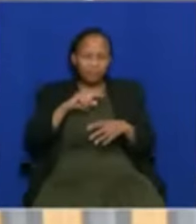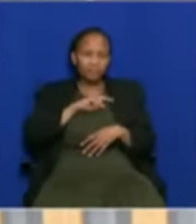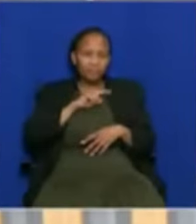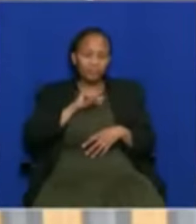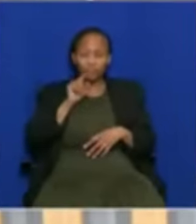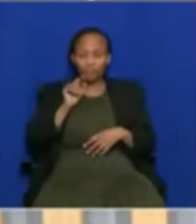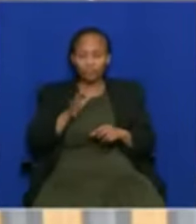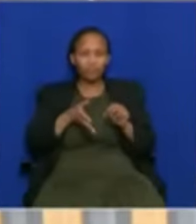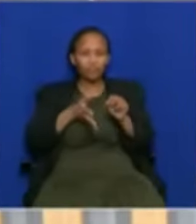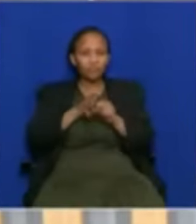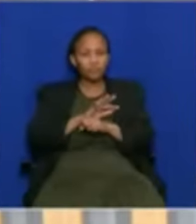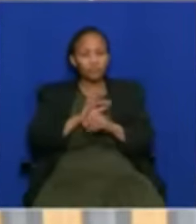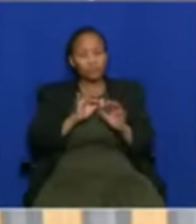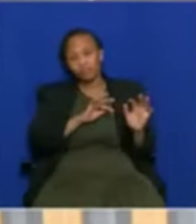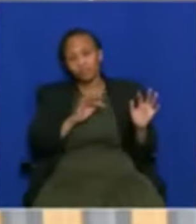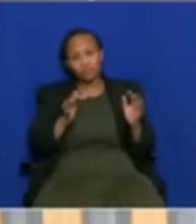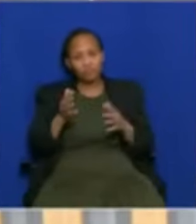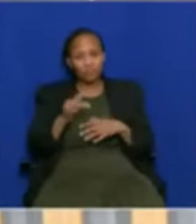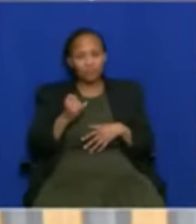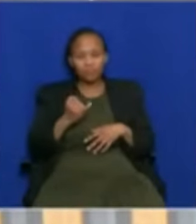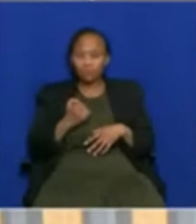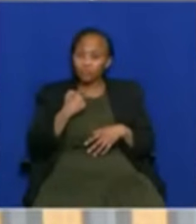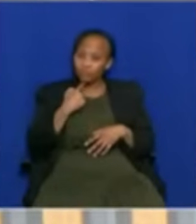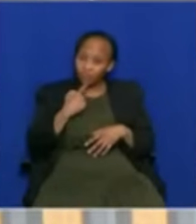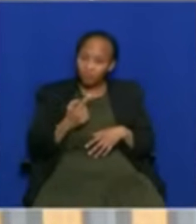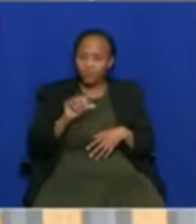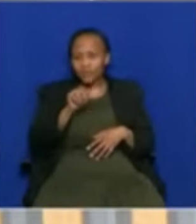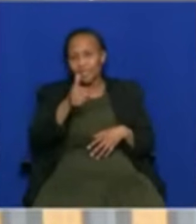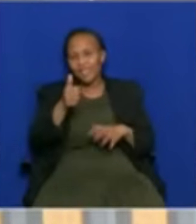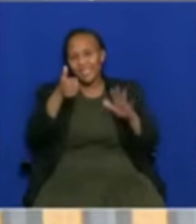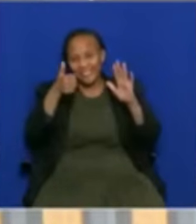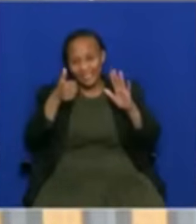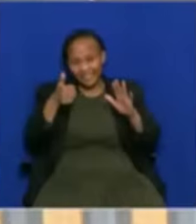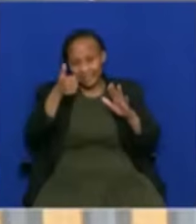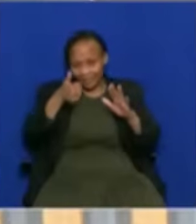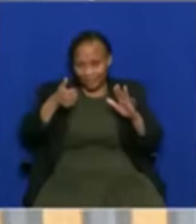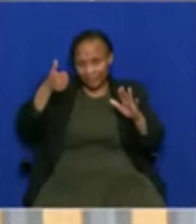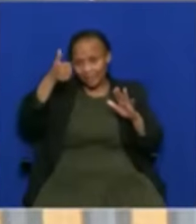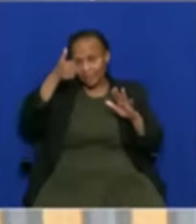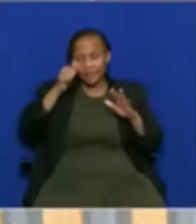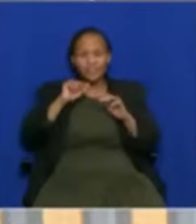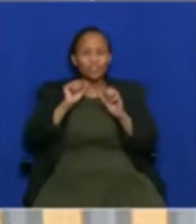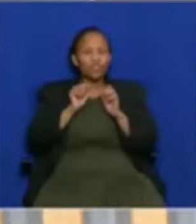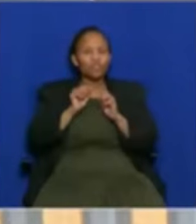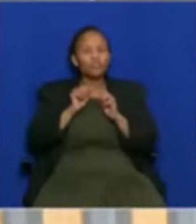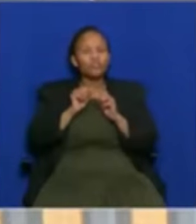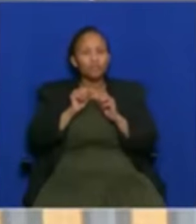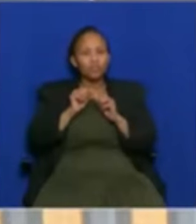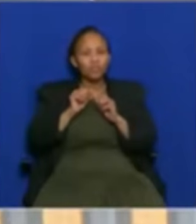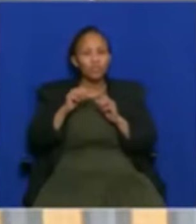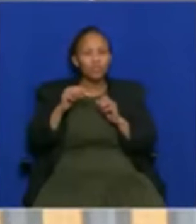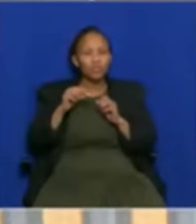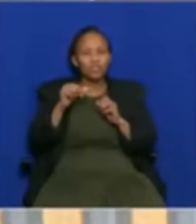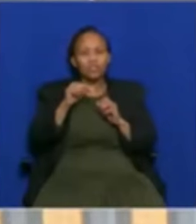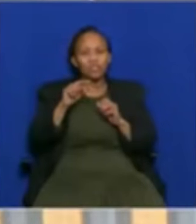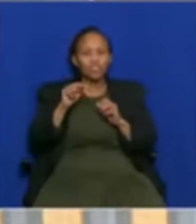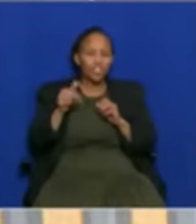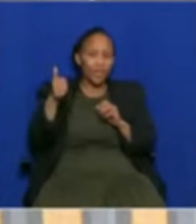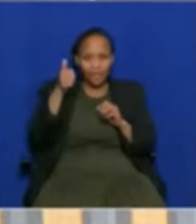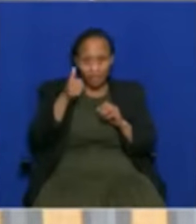that there were other 6 major generals that could have been chosen within crime